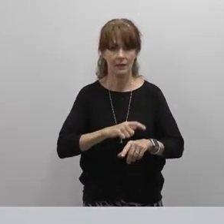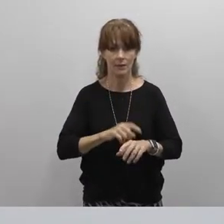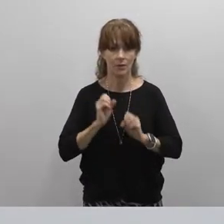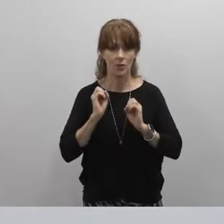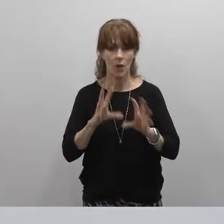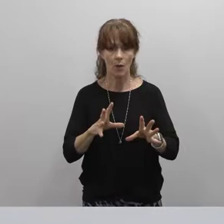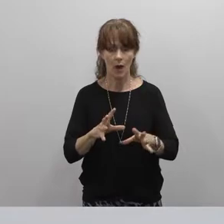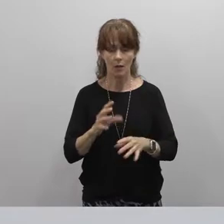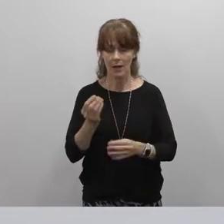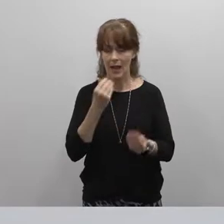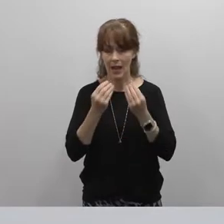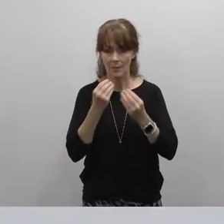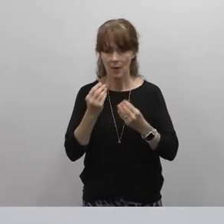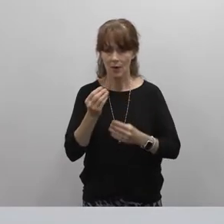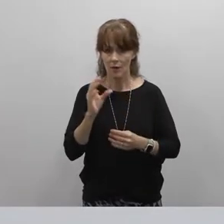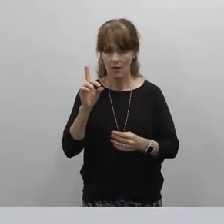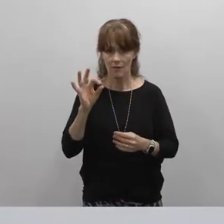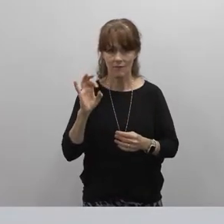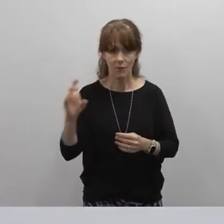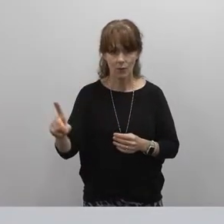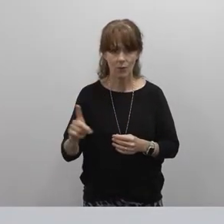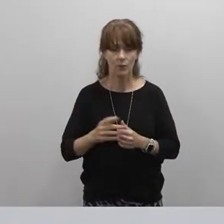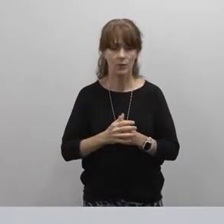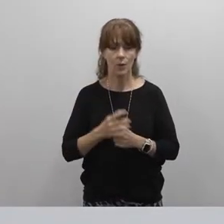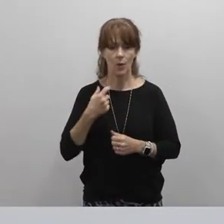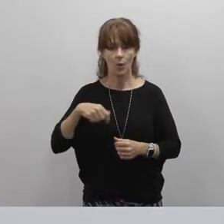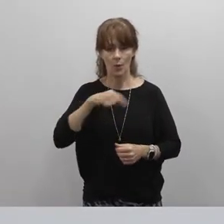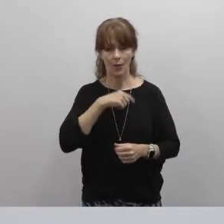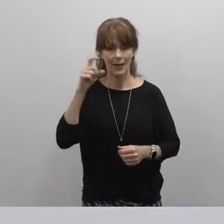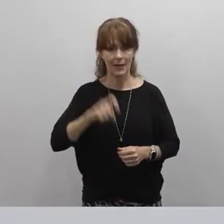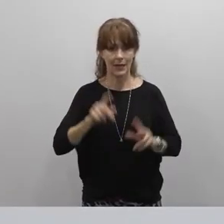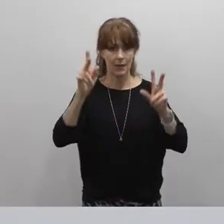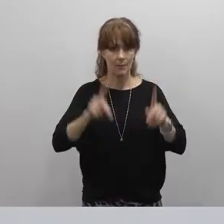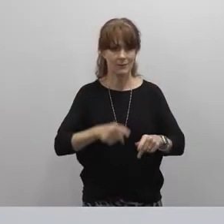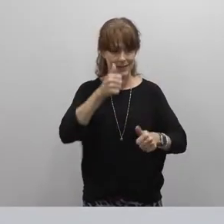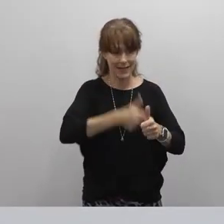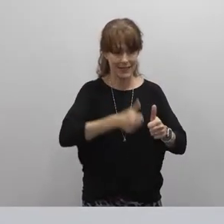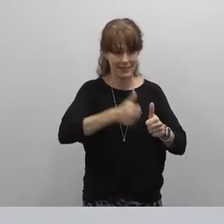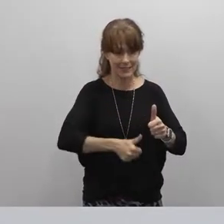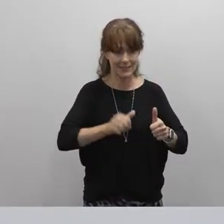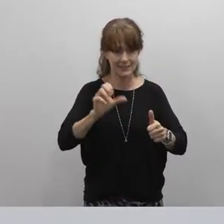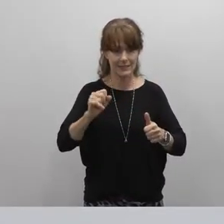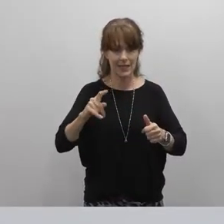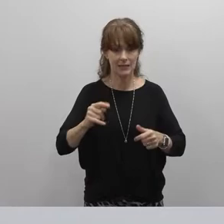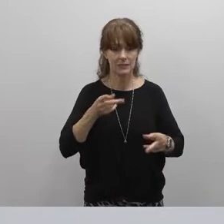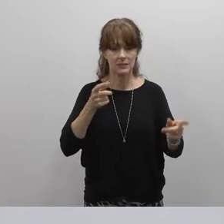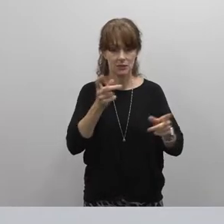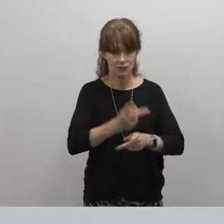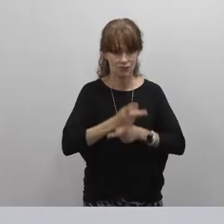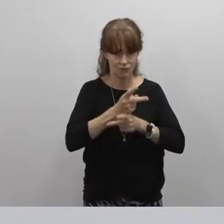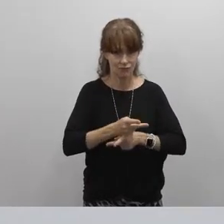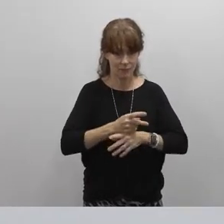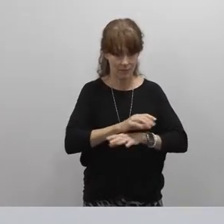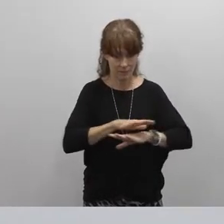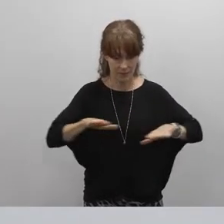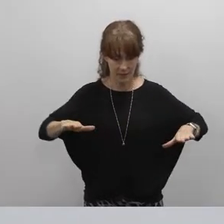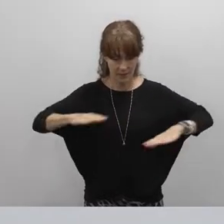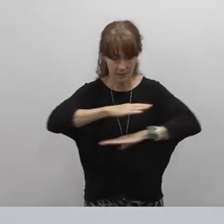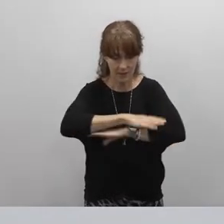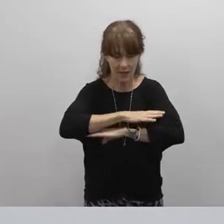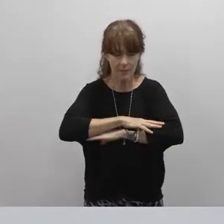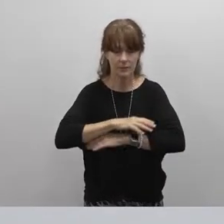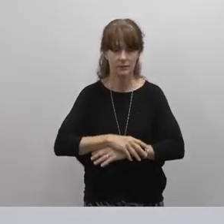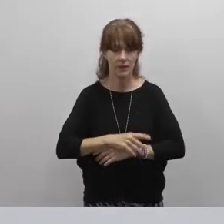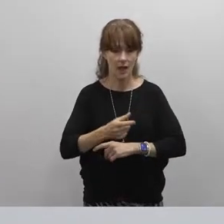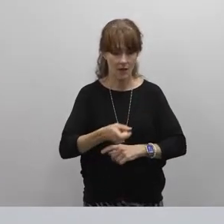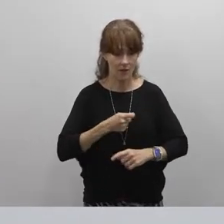edible food. In order to do this, the district needs a person at each site to man these stations and to systematically get that food